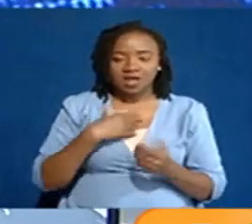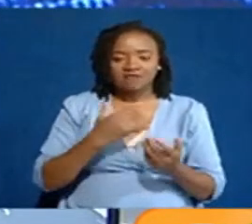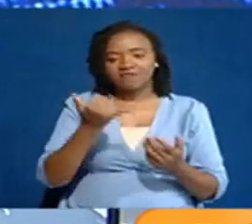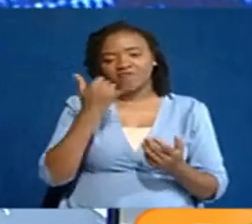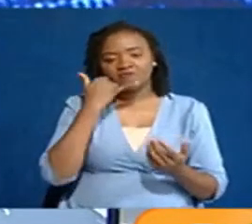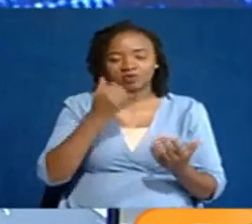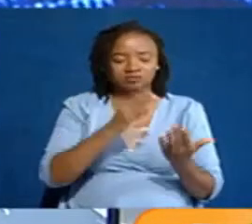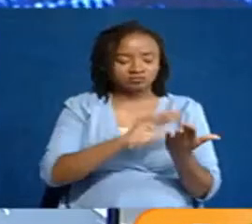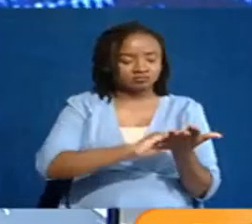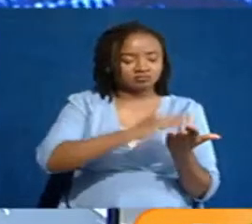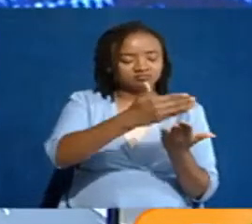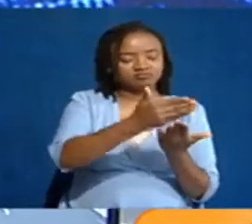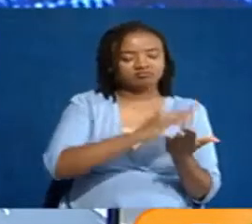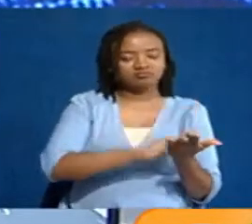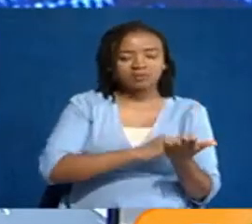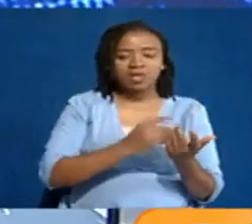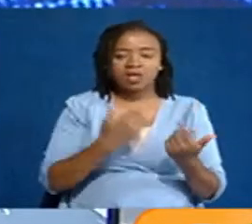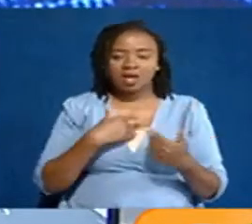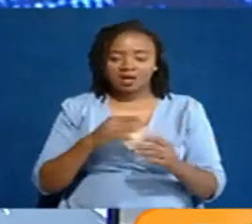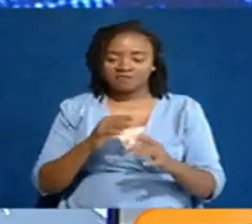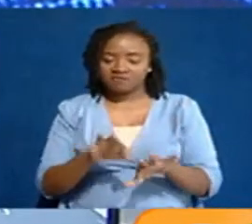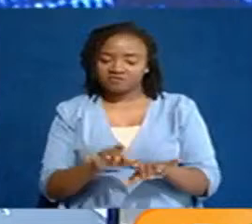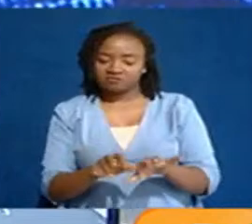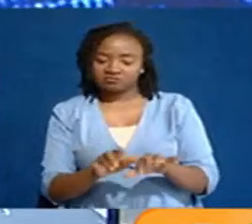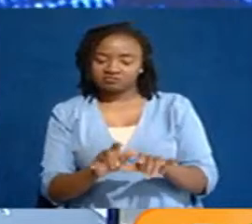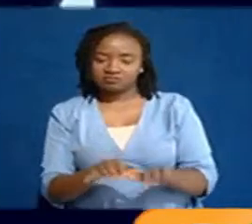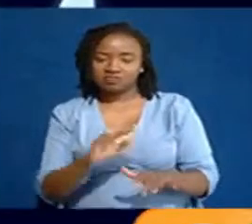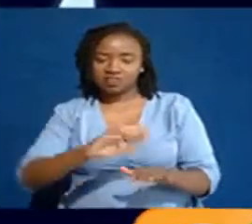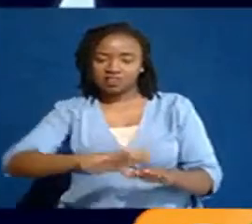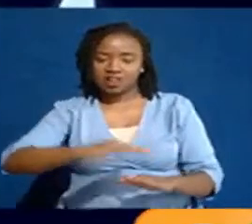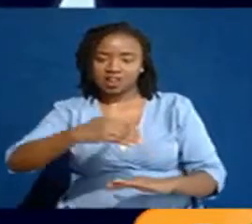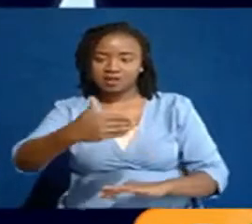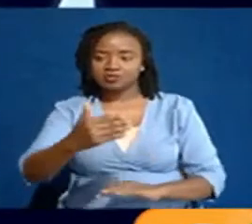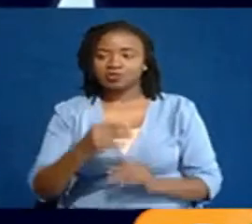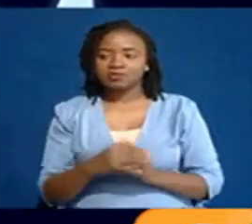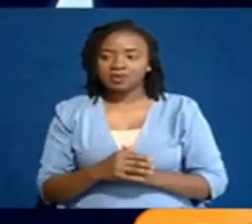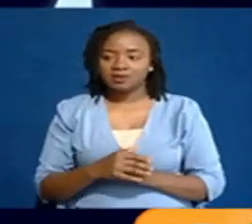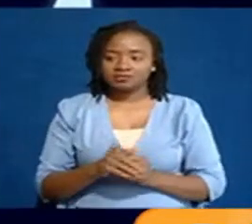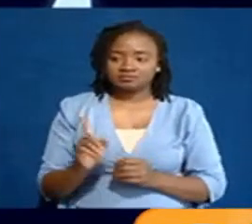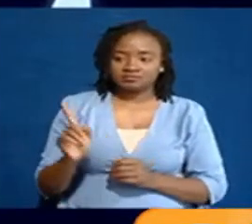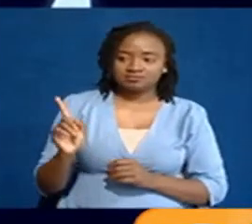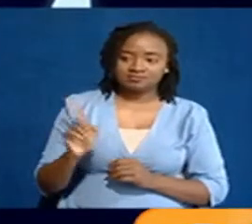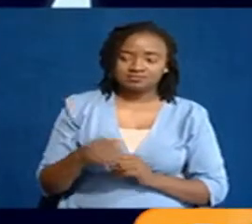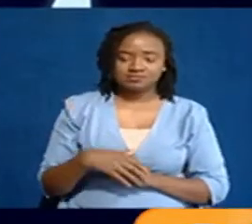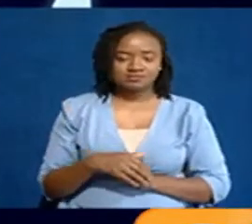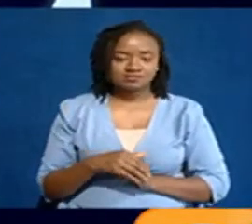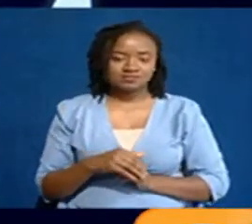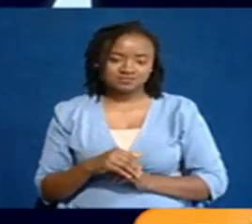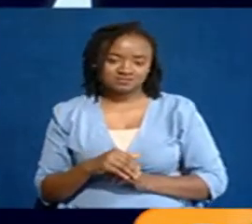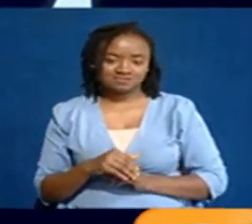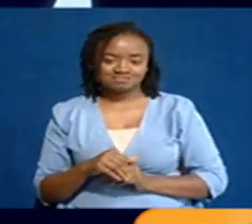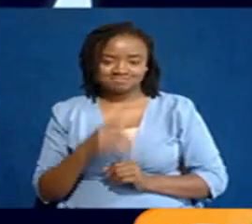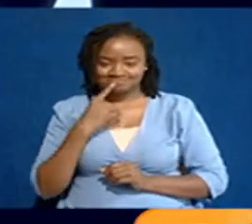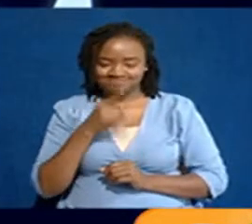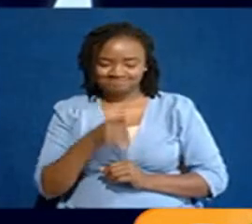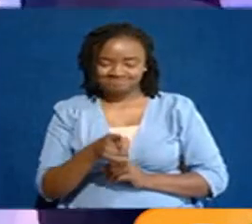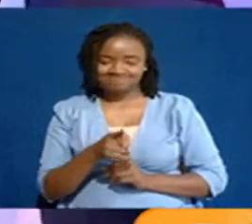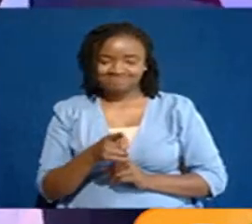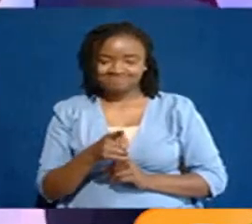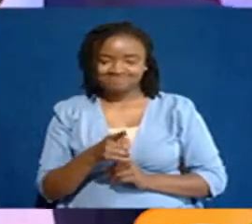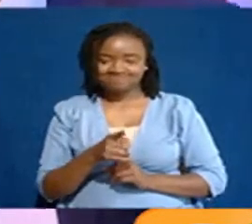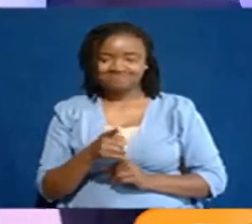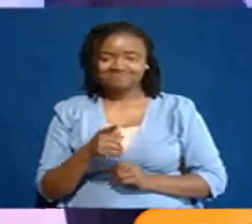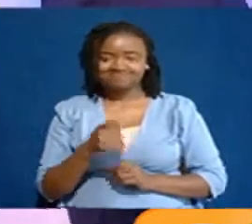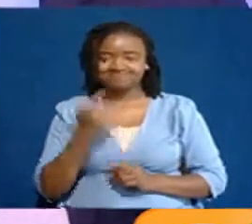smartphones, AI-enhanced laptops, and smart assistants. The company says that this innovation is expected to provide African consumers